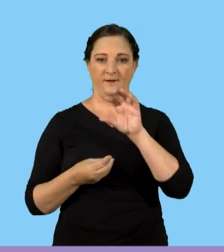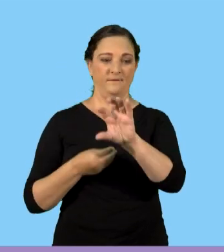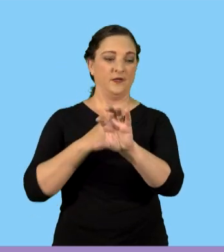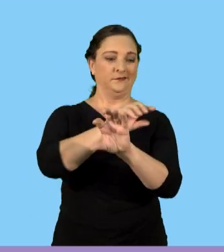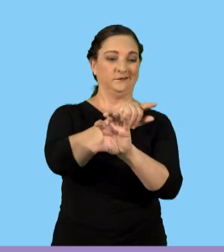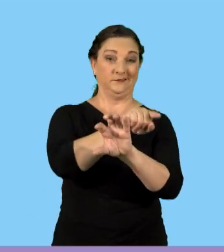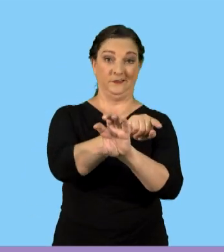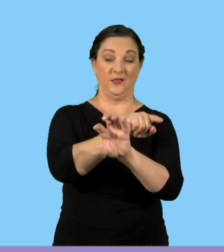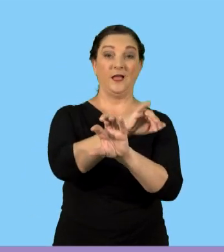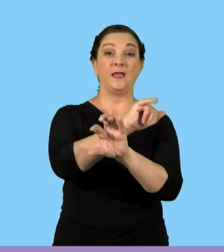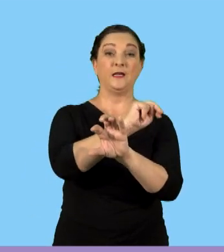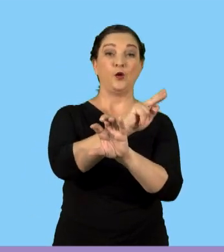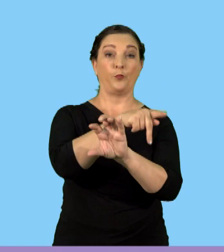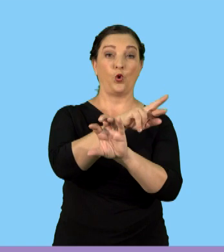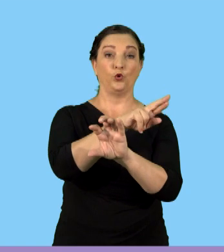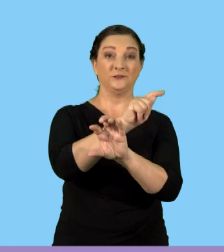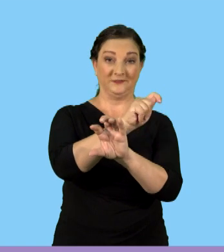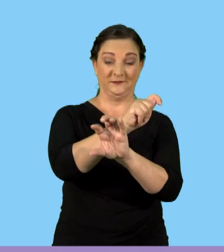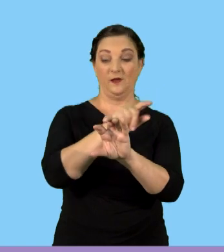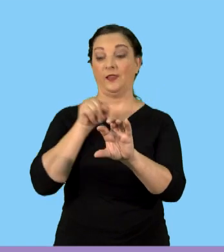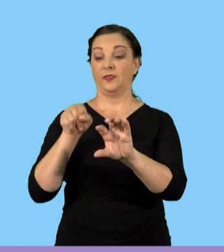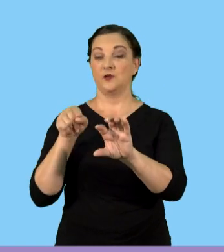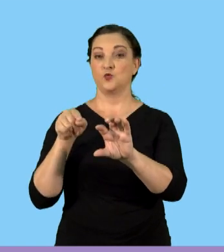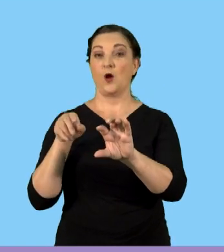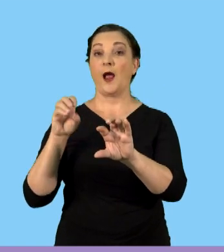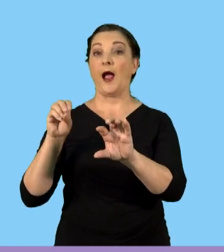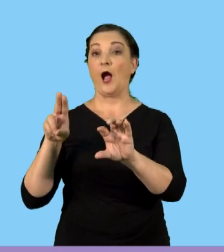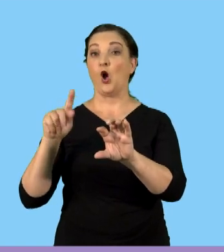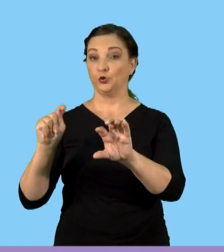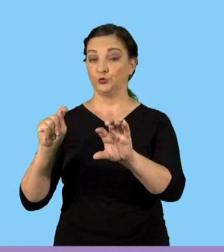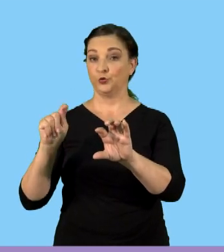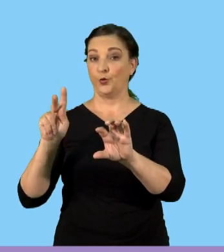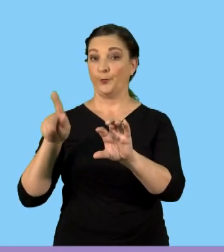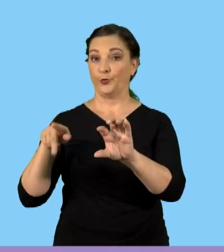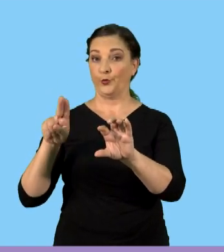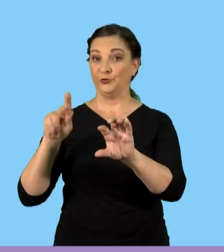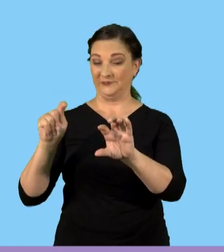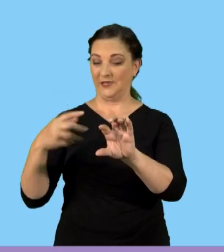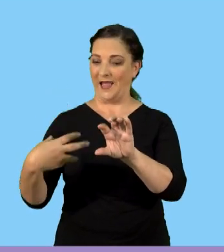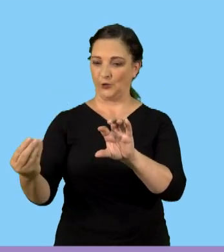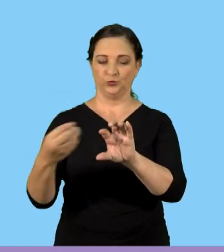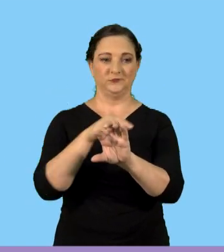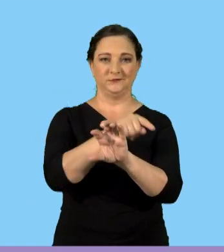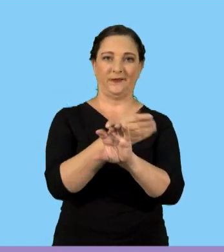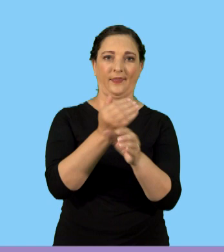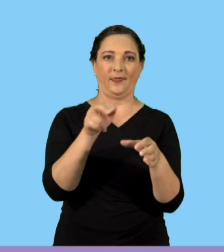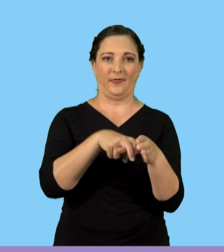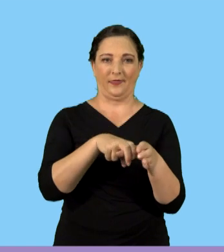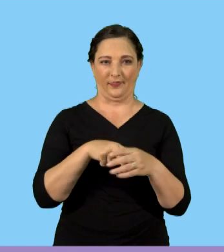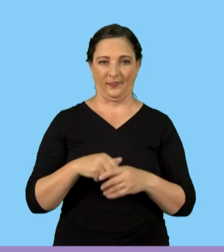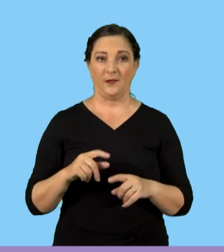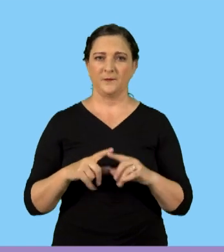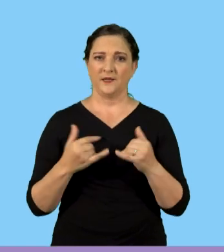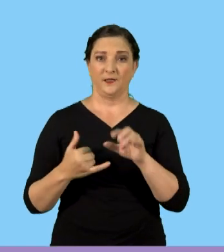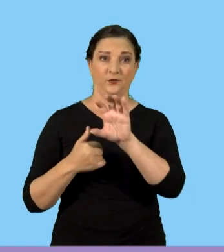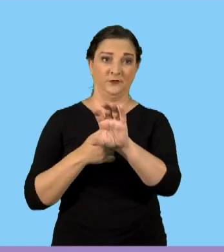we have the output values. So our statement there says 8 is added to a value. What value are we talking about? That